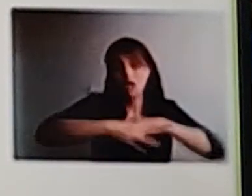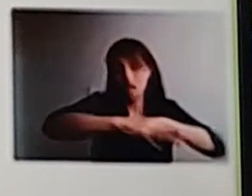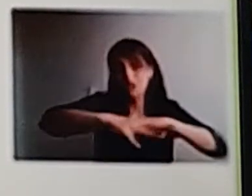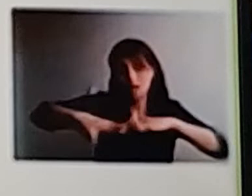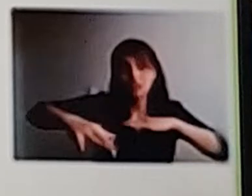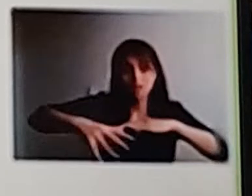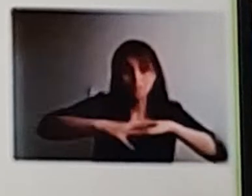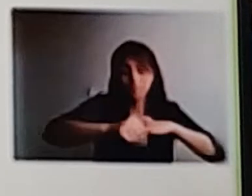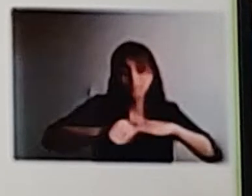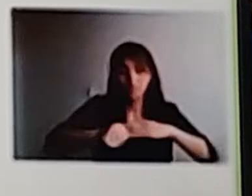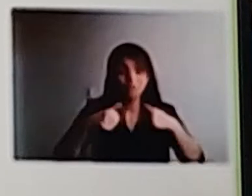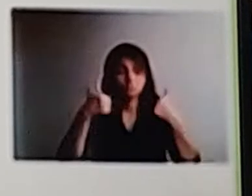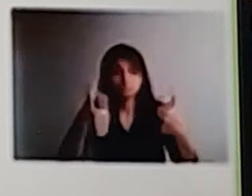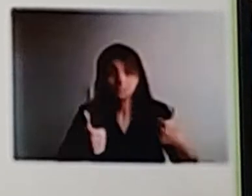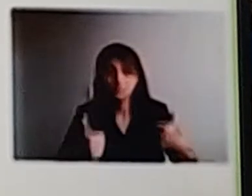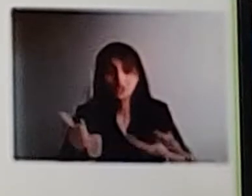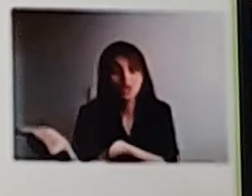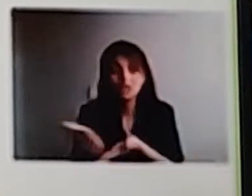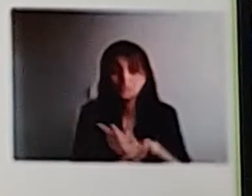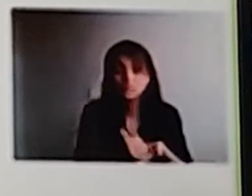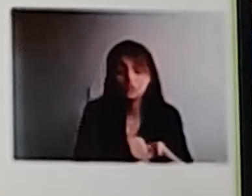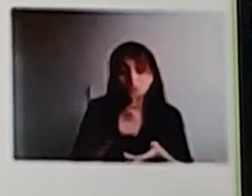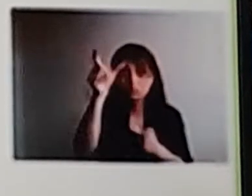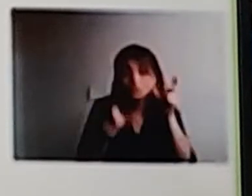again. Can we continue, please?